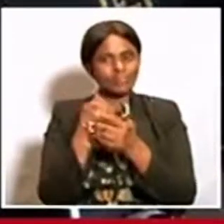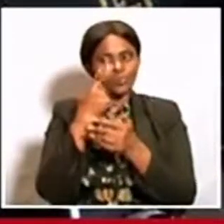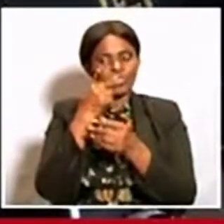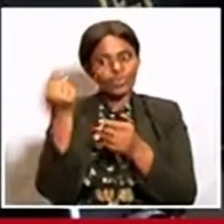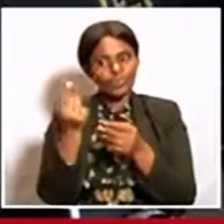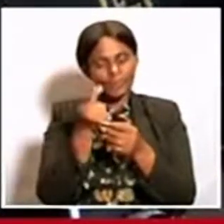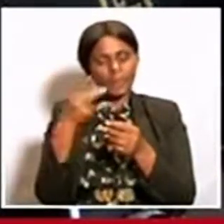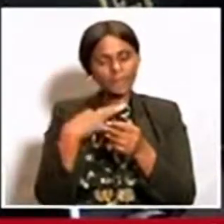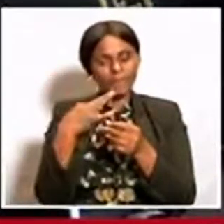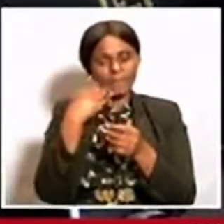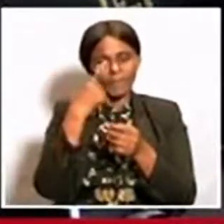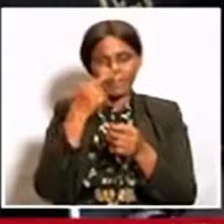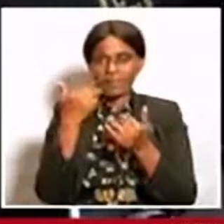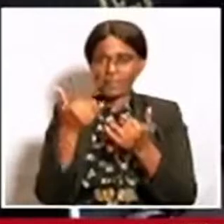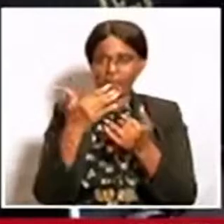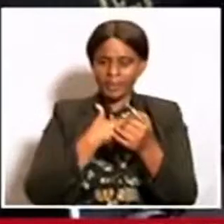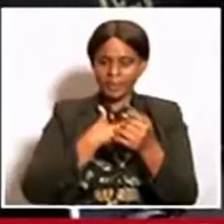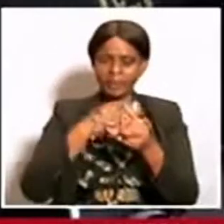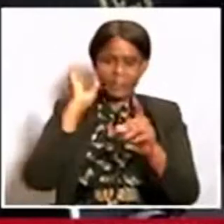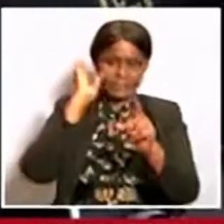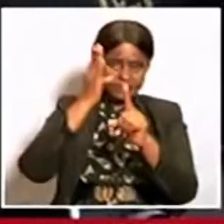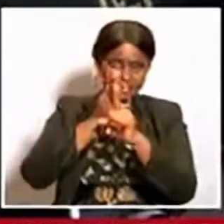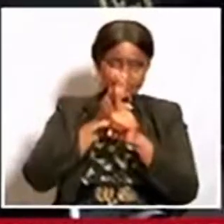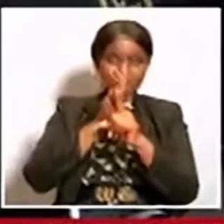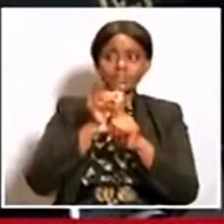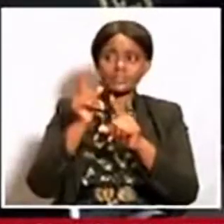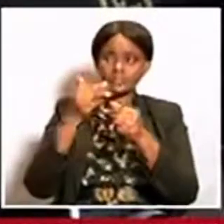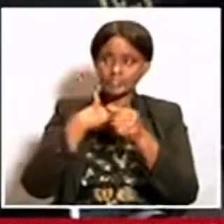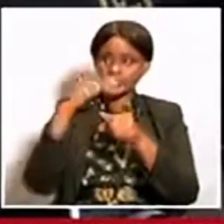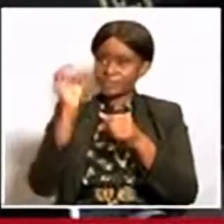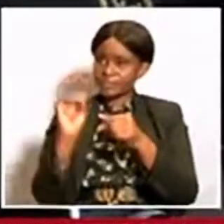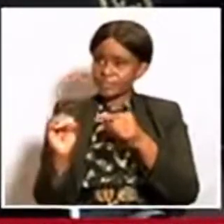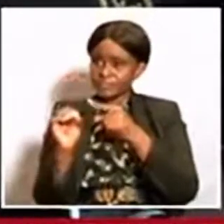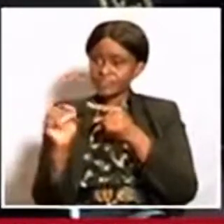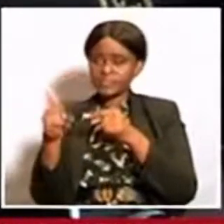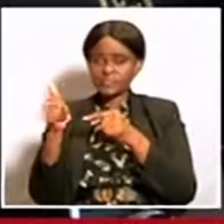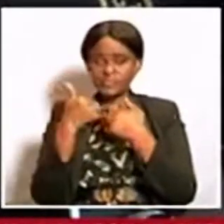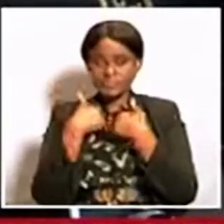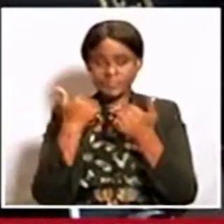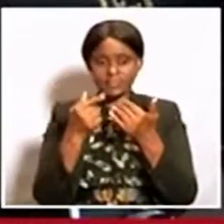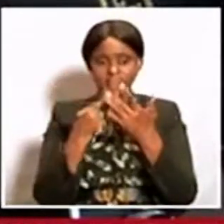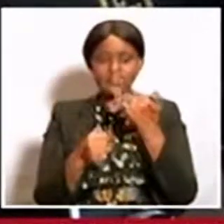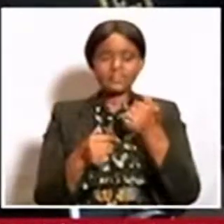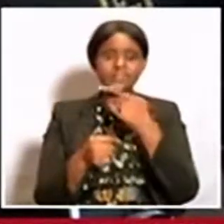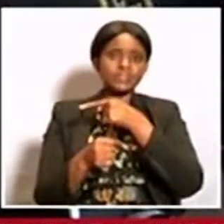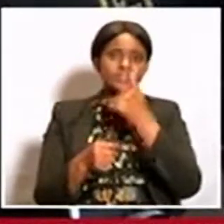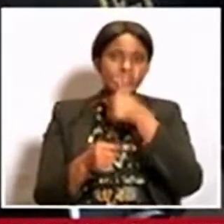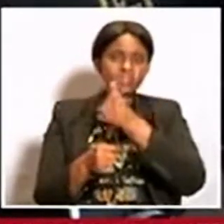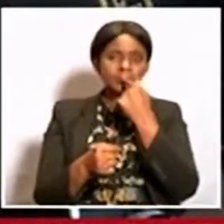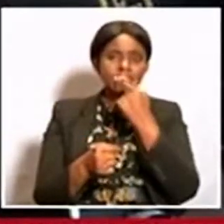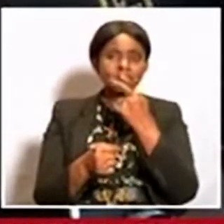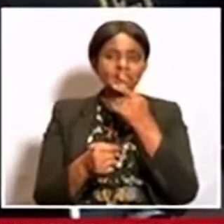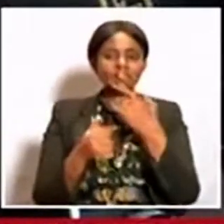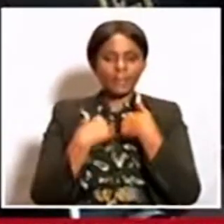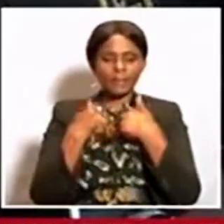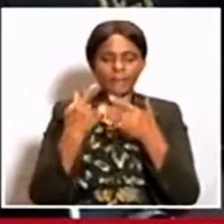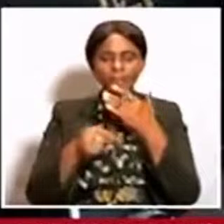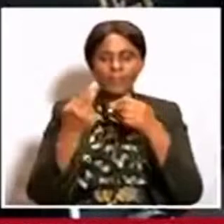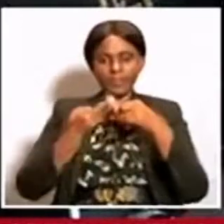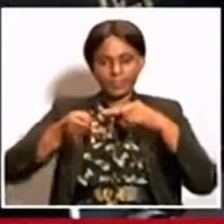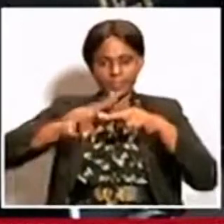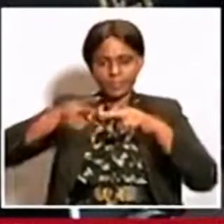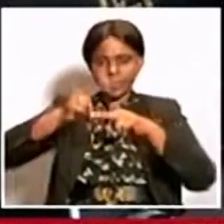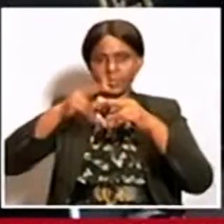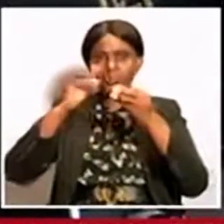comes to apply? So really my main focus is, do you have a percentage, since you are saying that there has been an increment